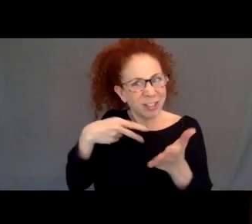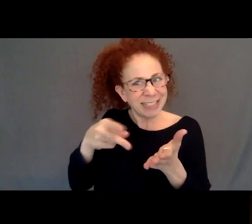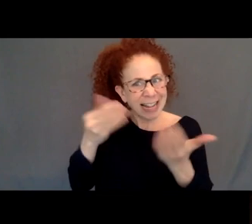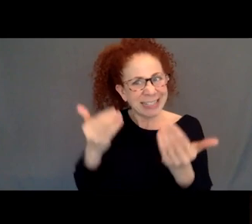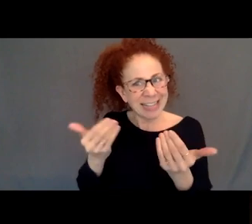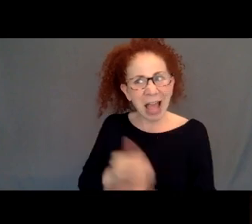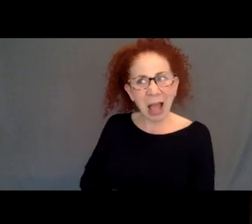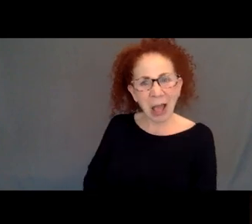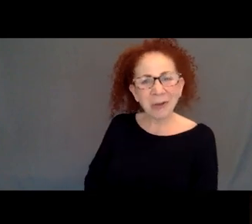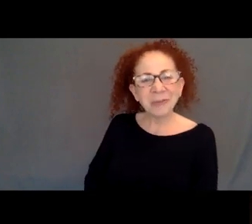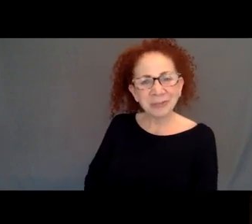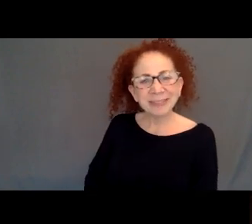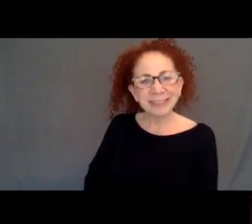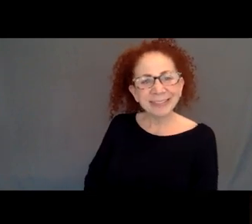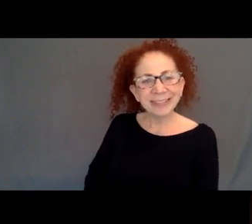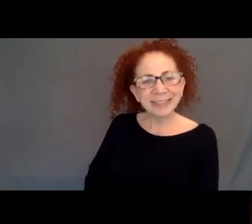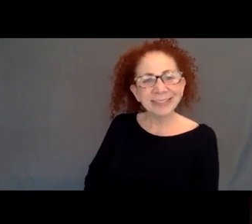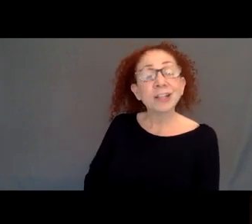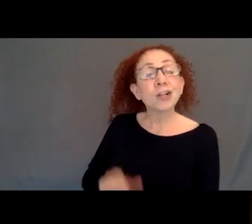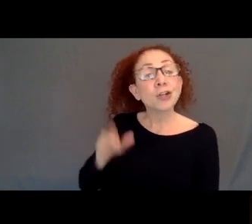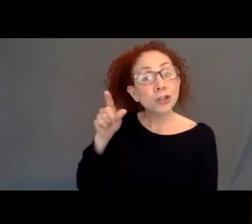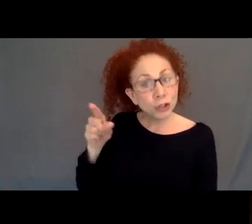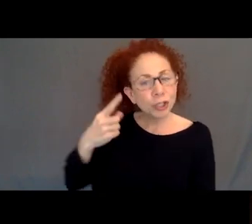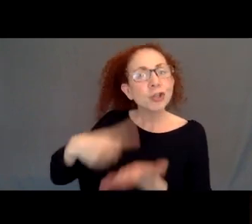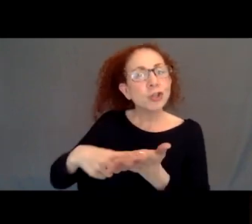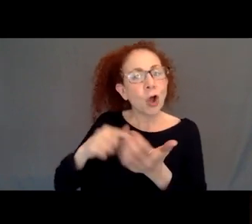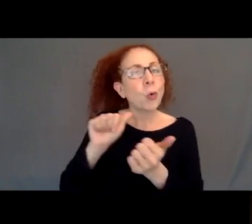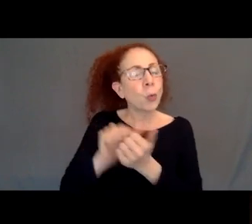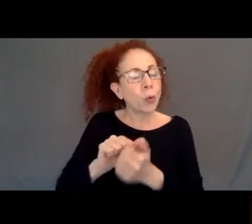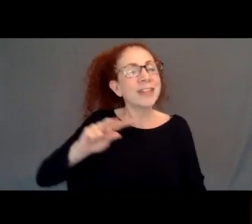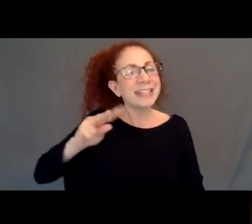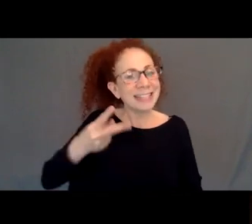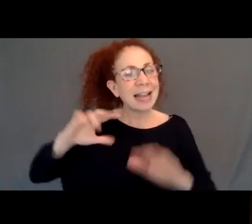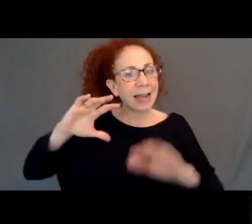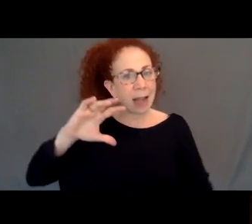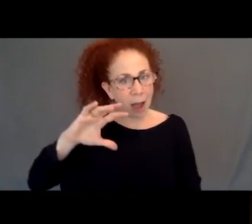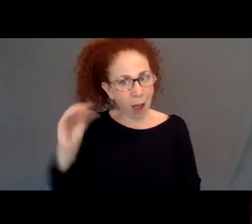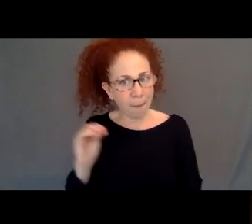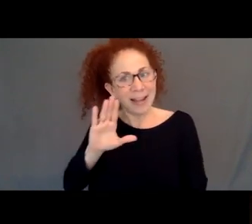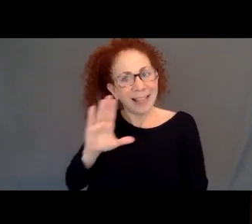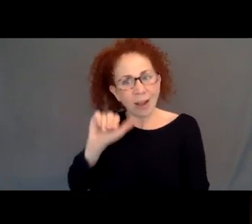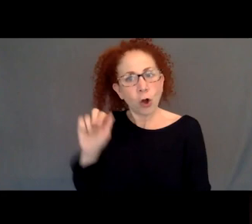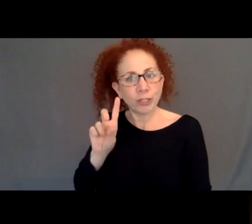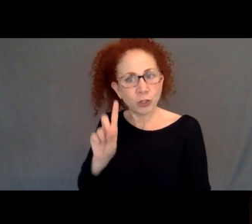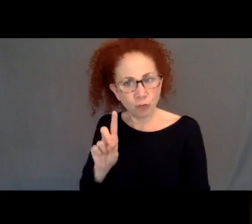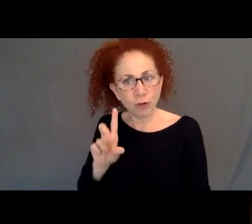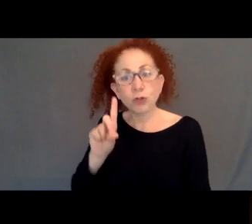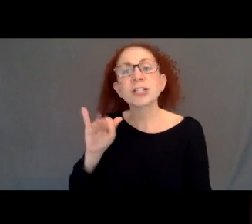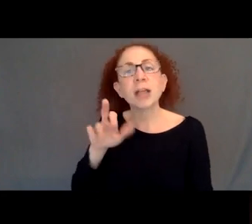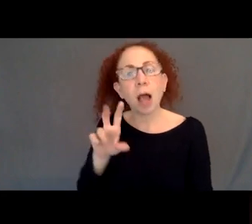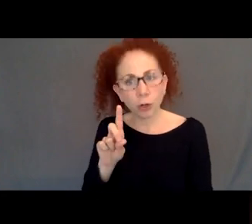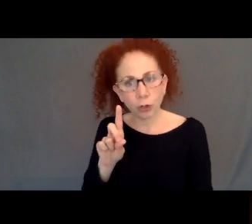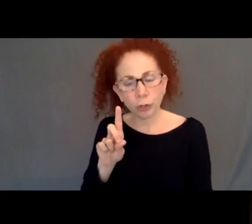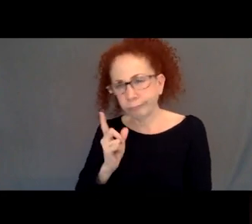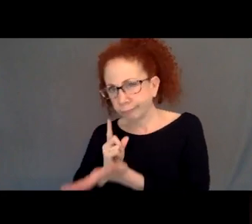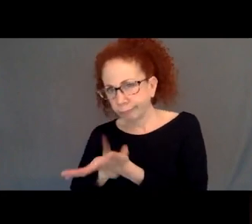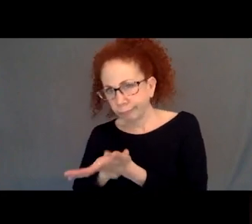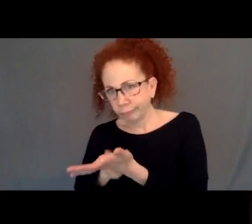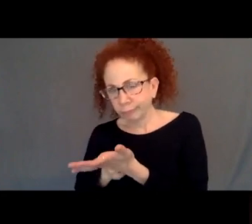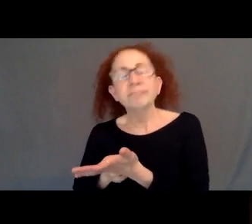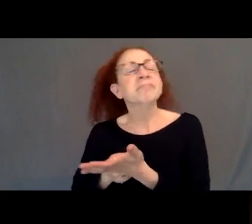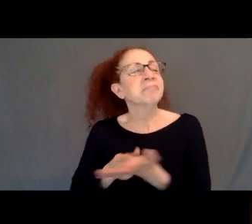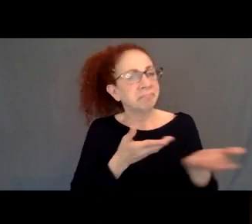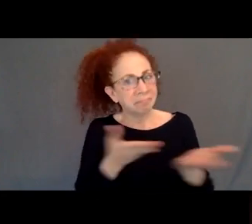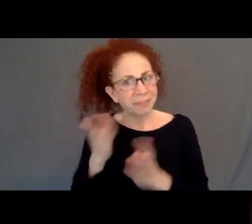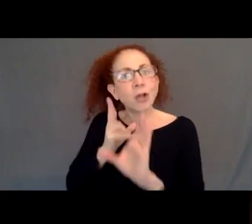now. And she spoke with the second company's artistic director, Donald. And I was in the